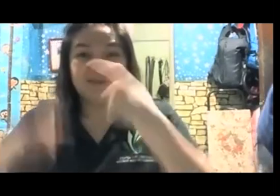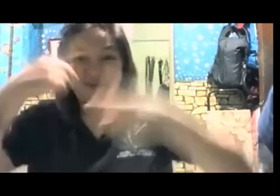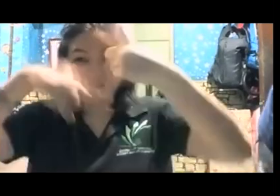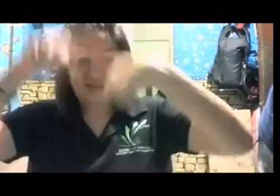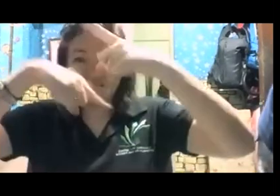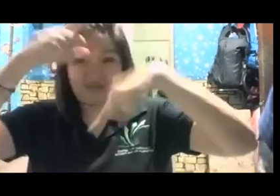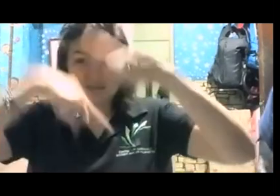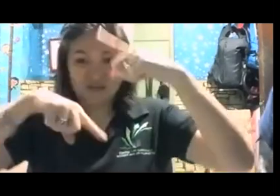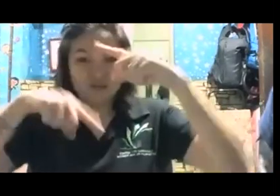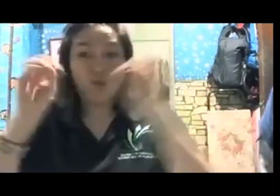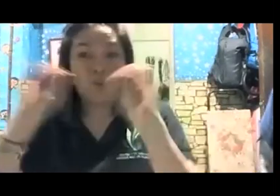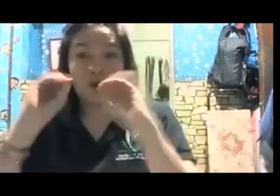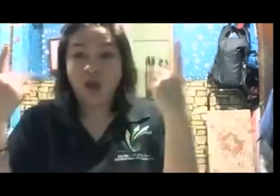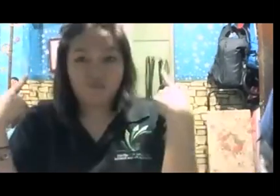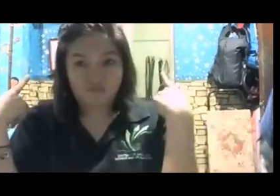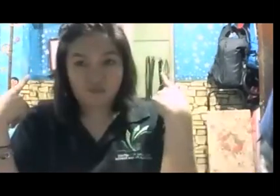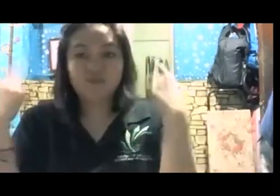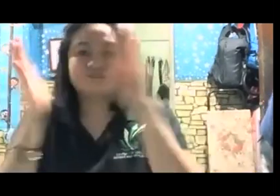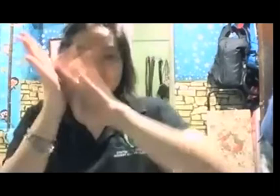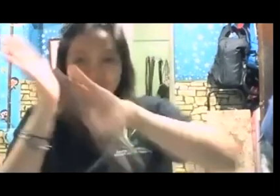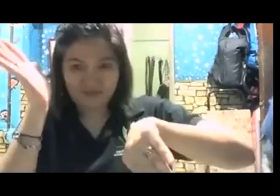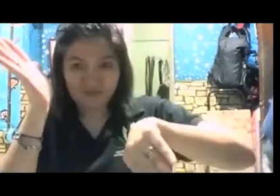So then, sir, my question is,